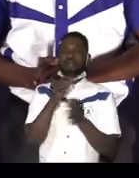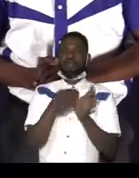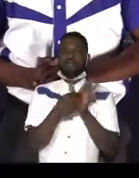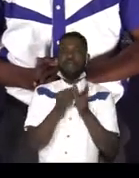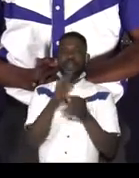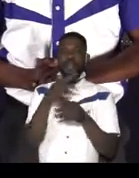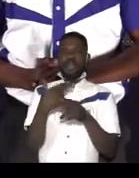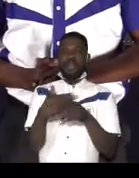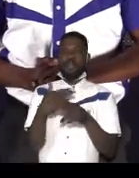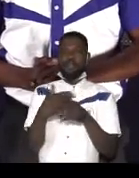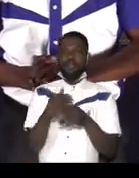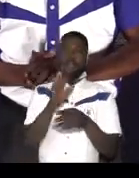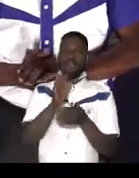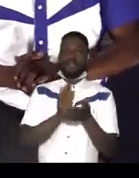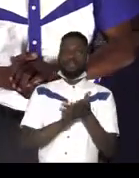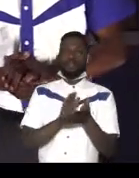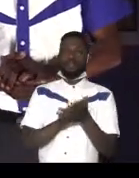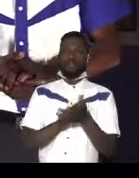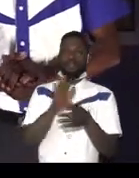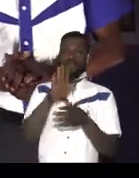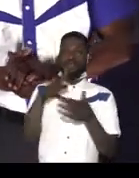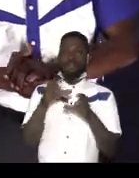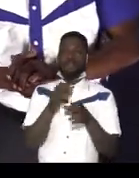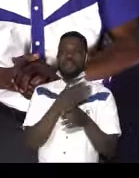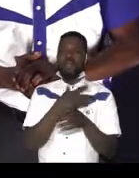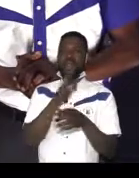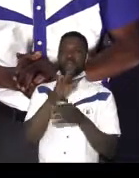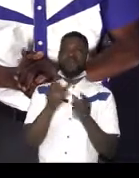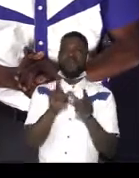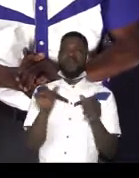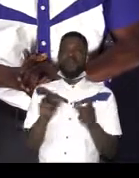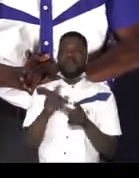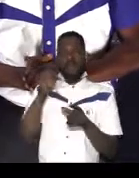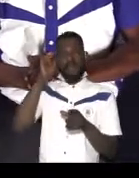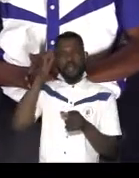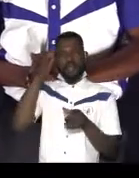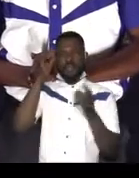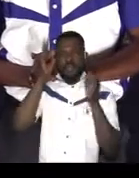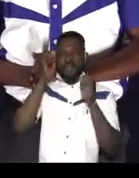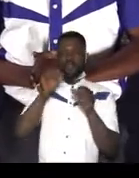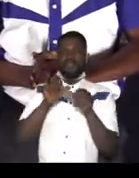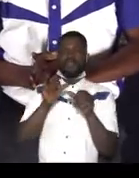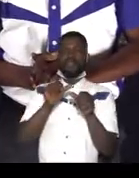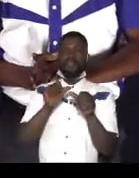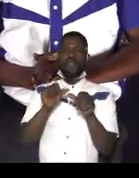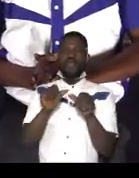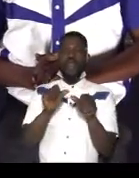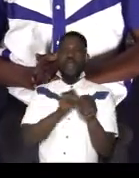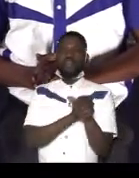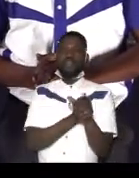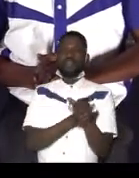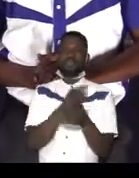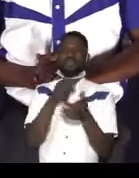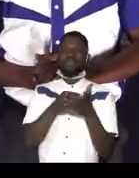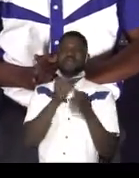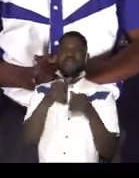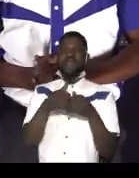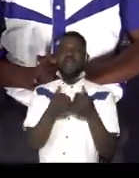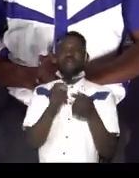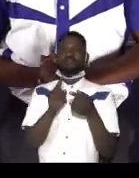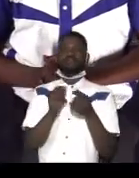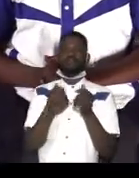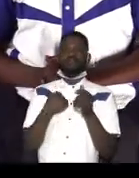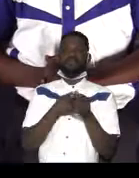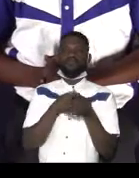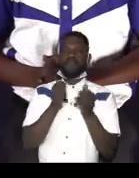your name, your school, your class, and your local government education authority. This is the only way by which we